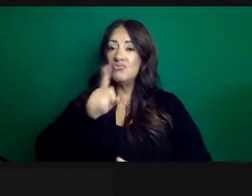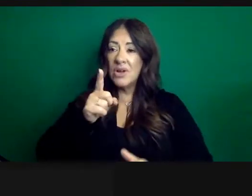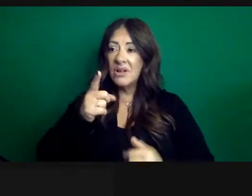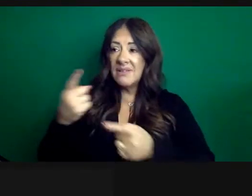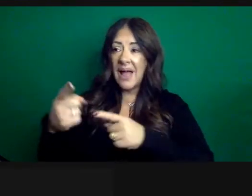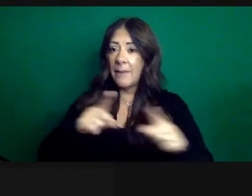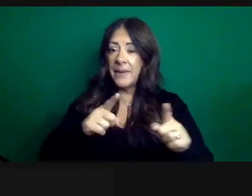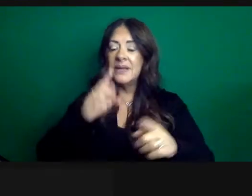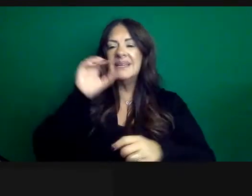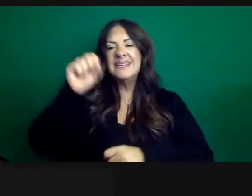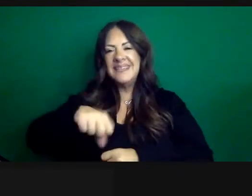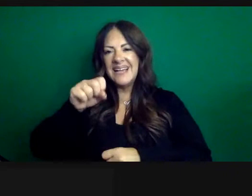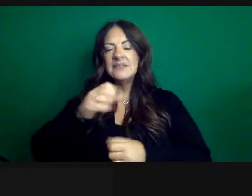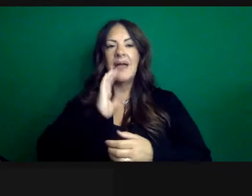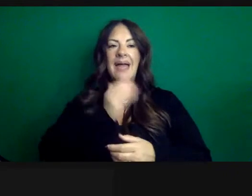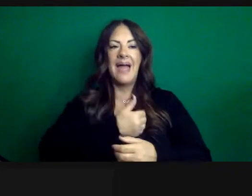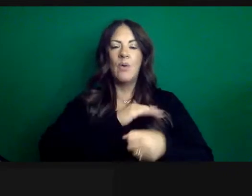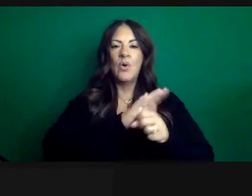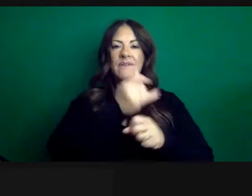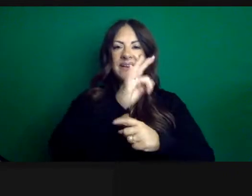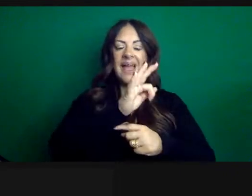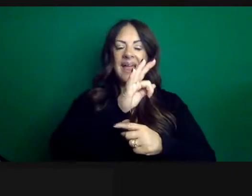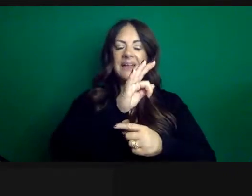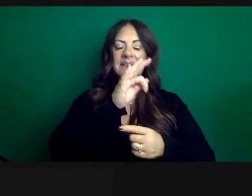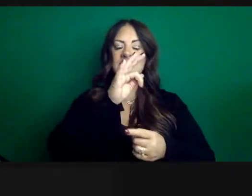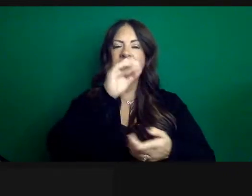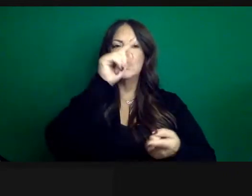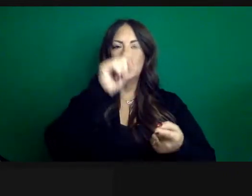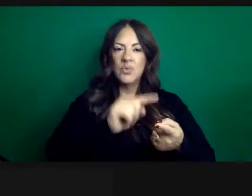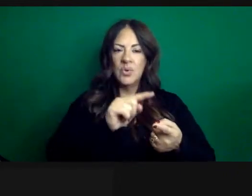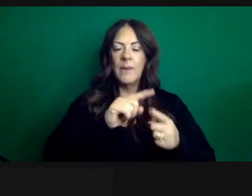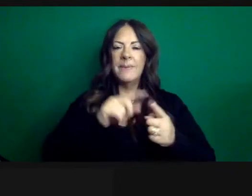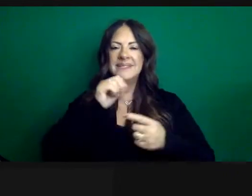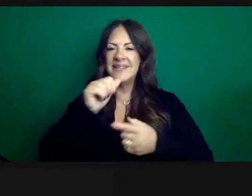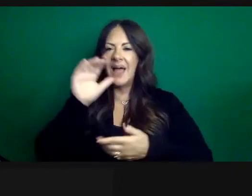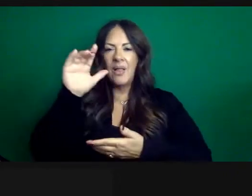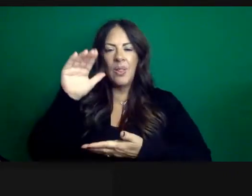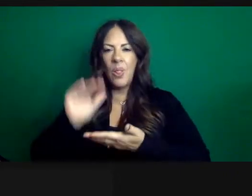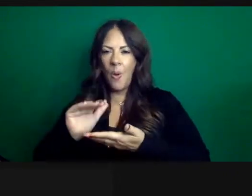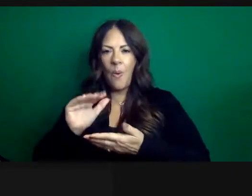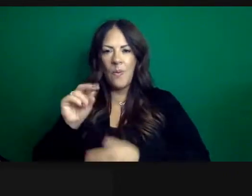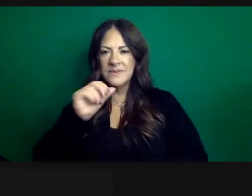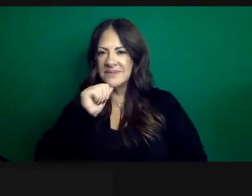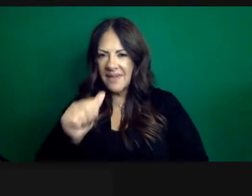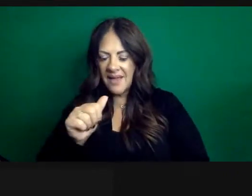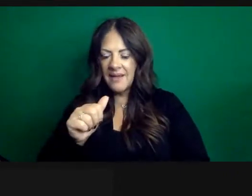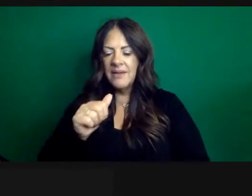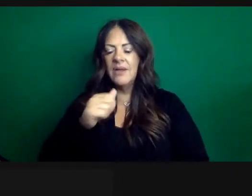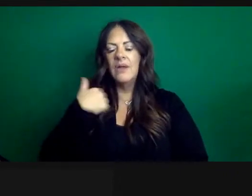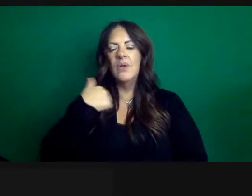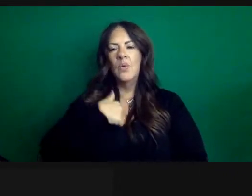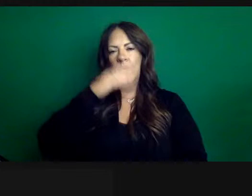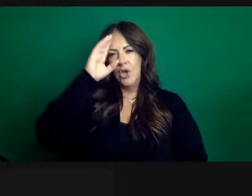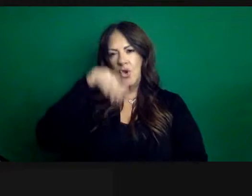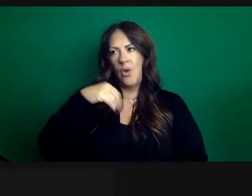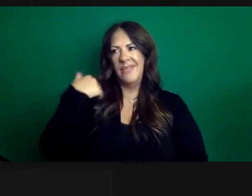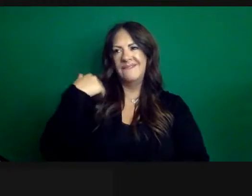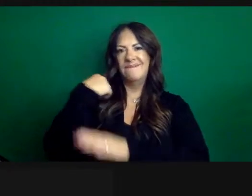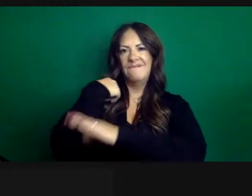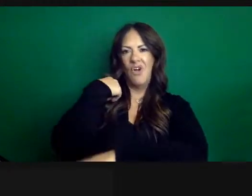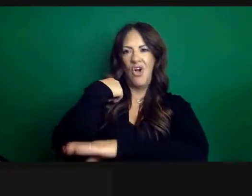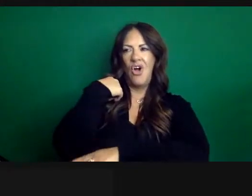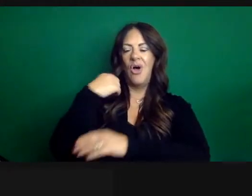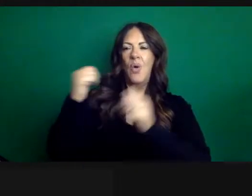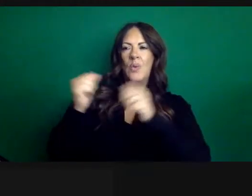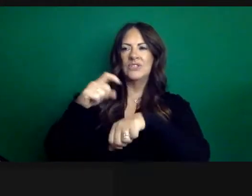are down, but they're not low. We were, before we started to see the fall winter surge happen,